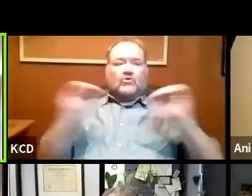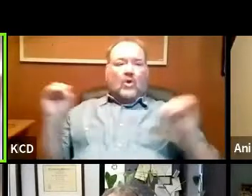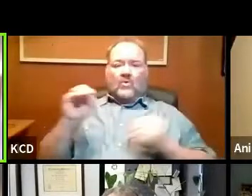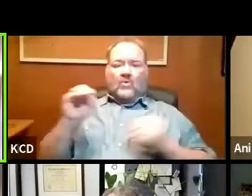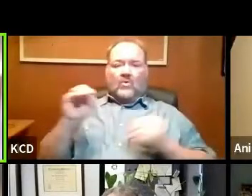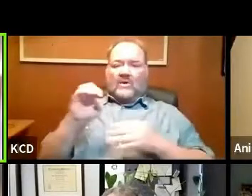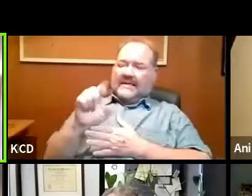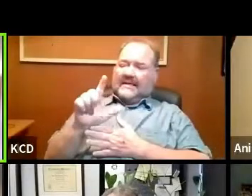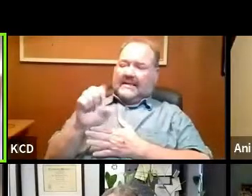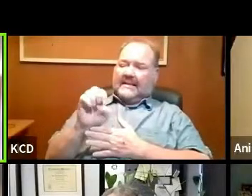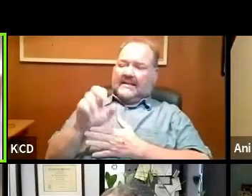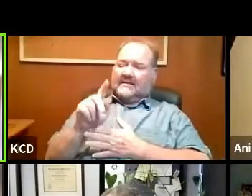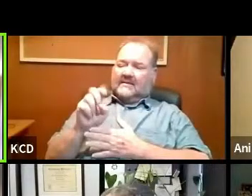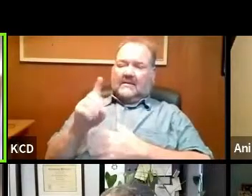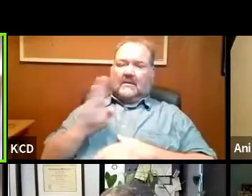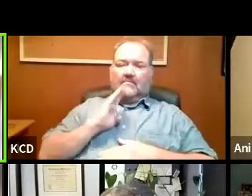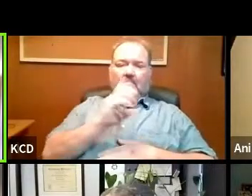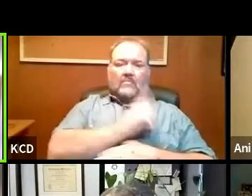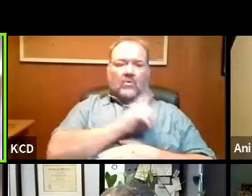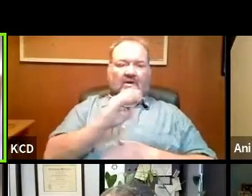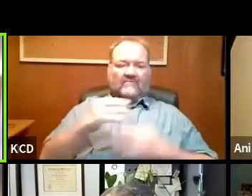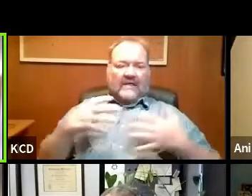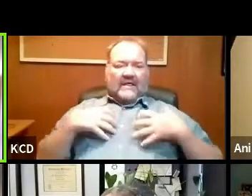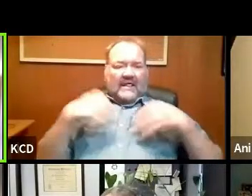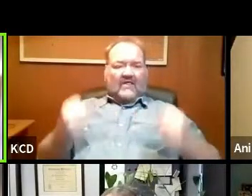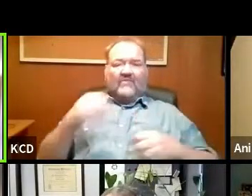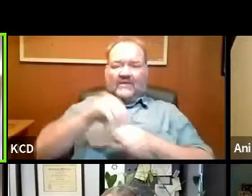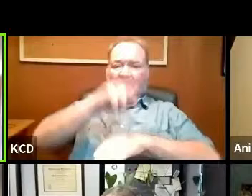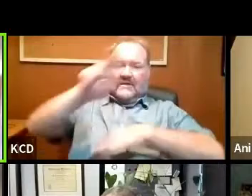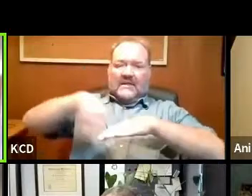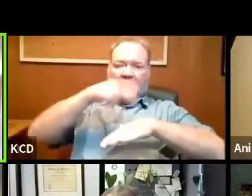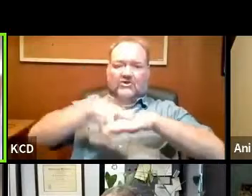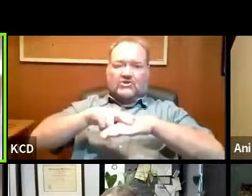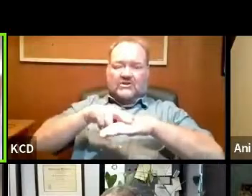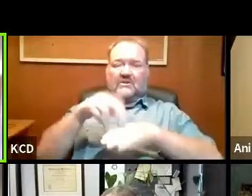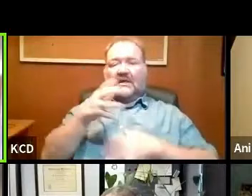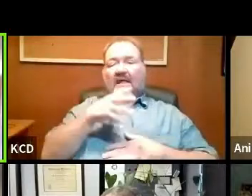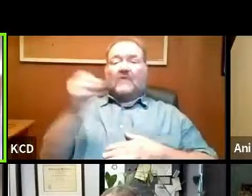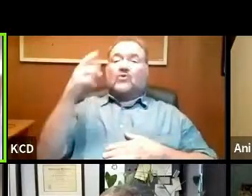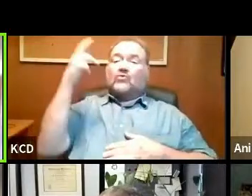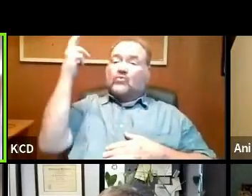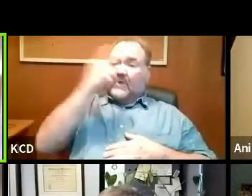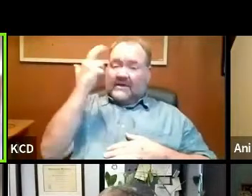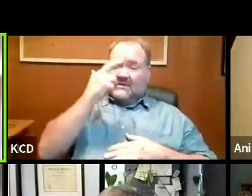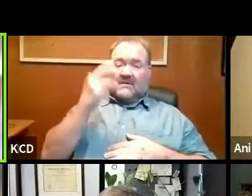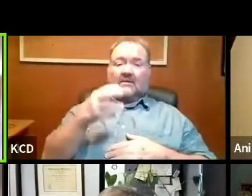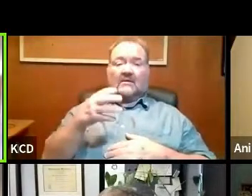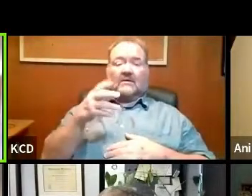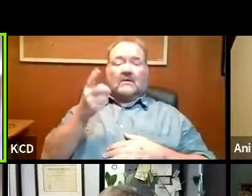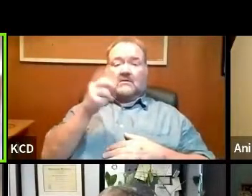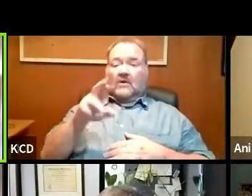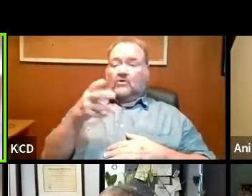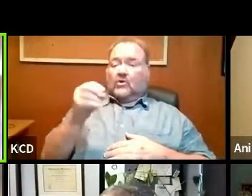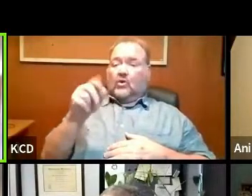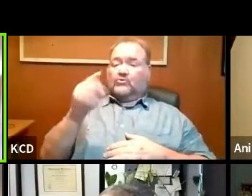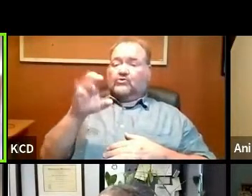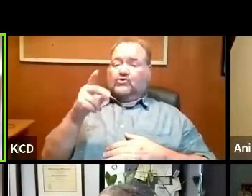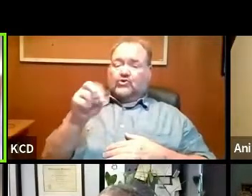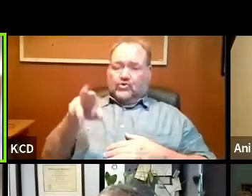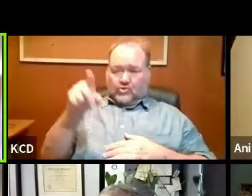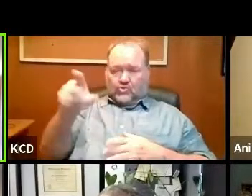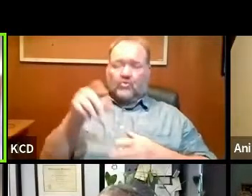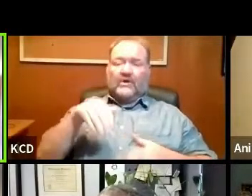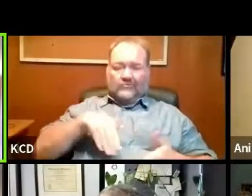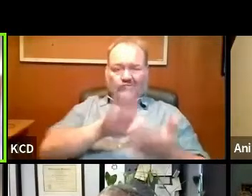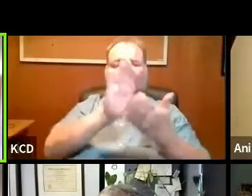elected boards of health in the nation. And there's a reason for that. And Dr. Gotcher, I believe you've addressed that in the